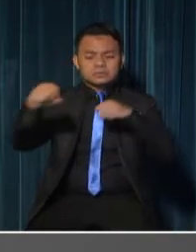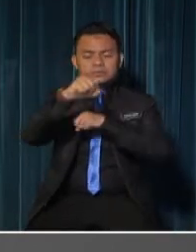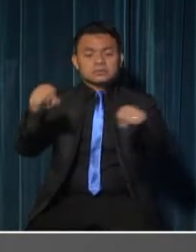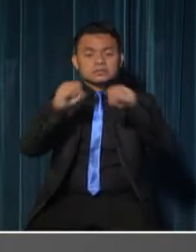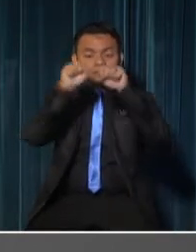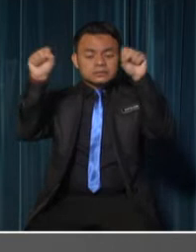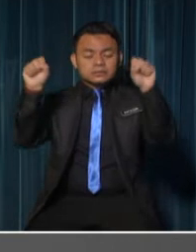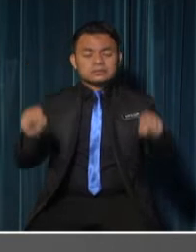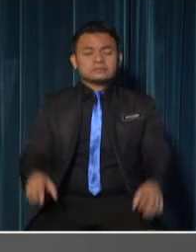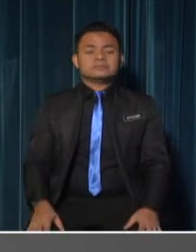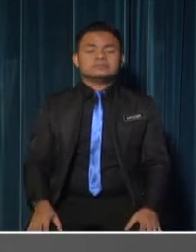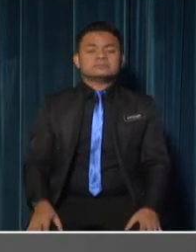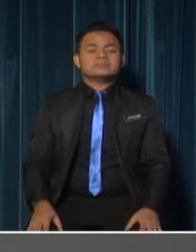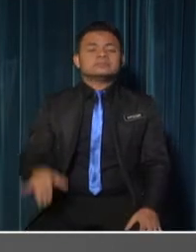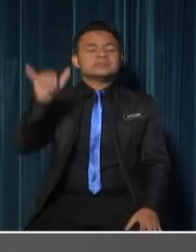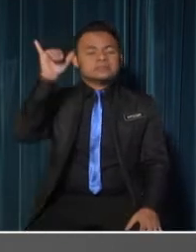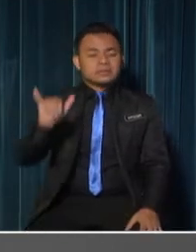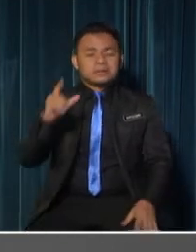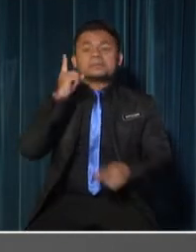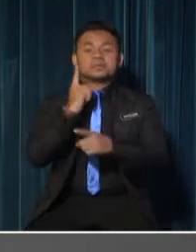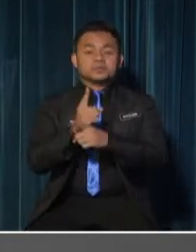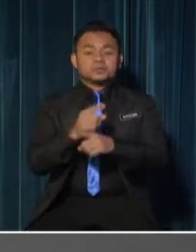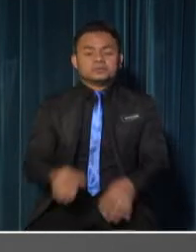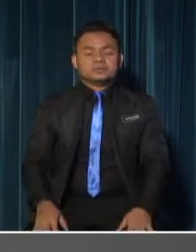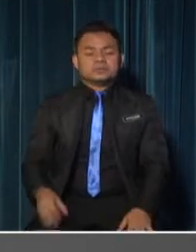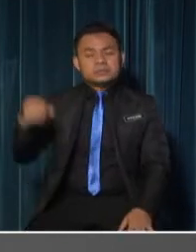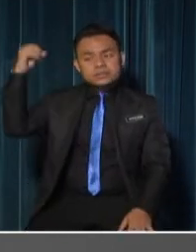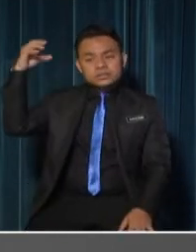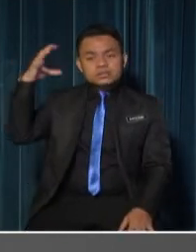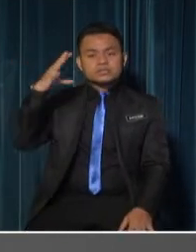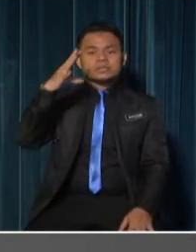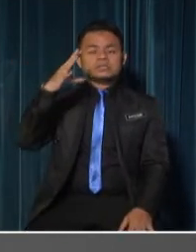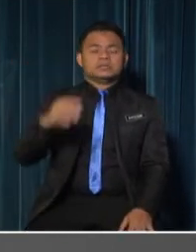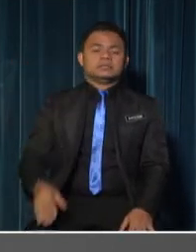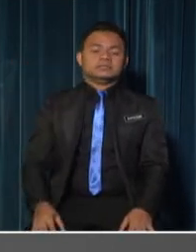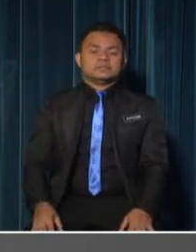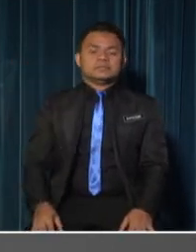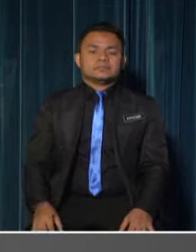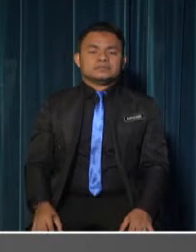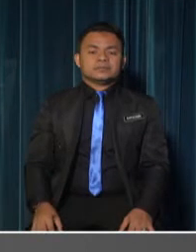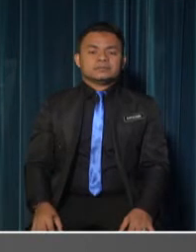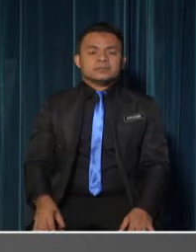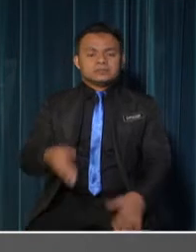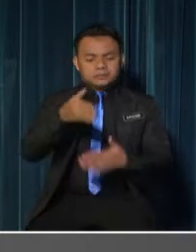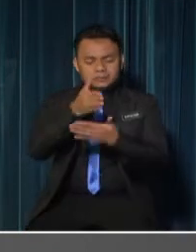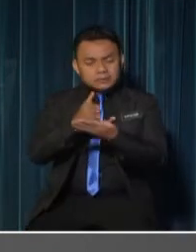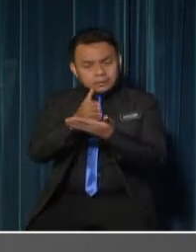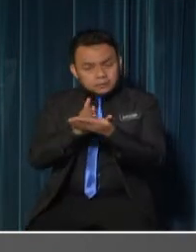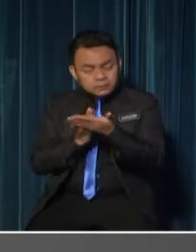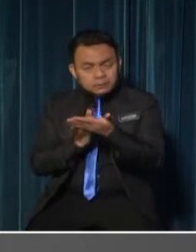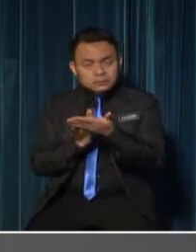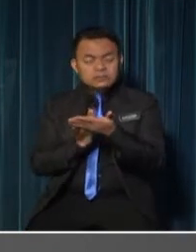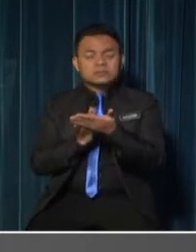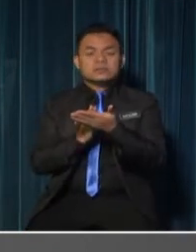Yes, that's correct. The sun, which is at the center of the solar system, is